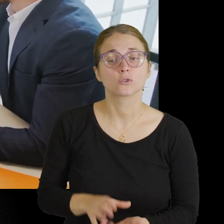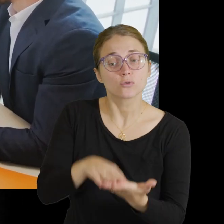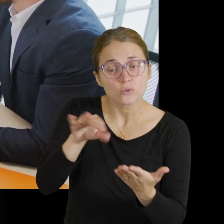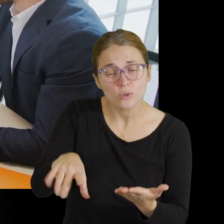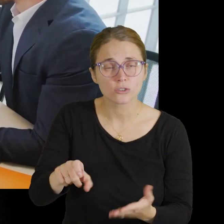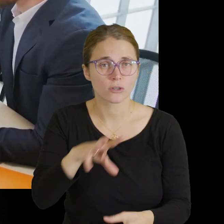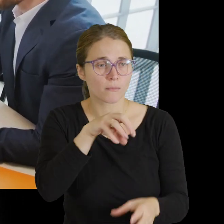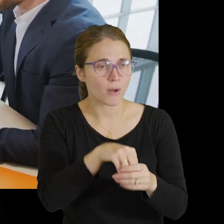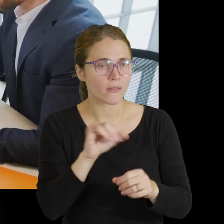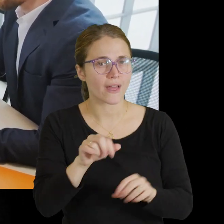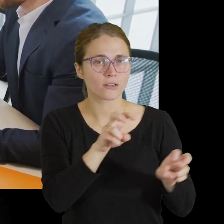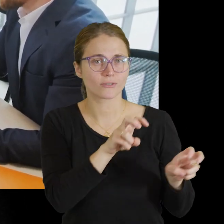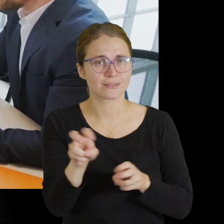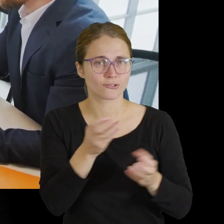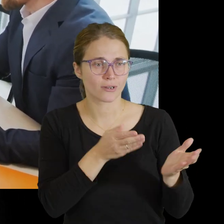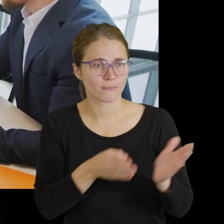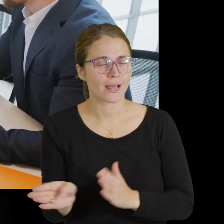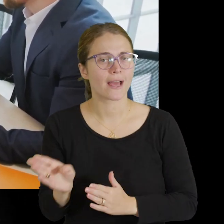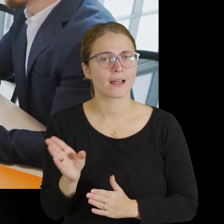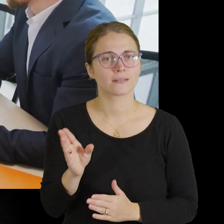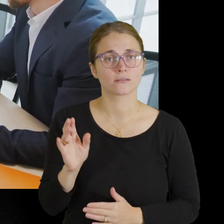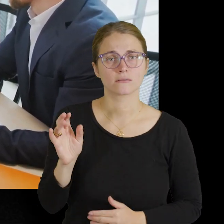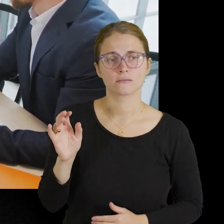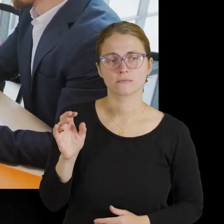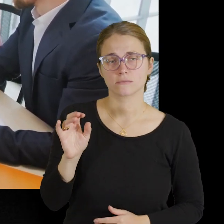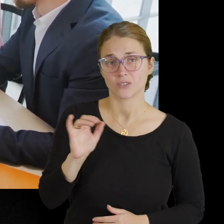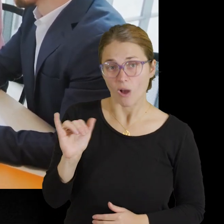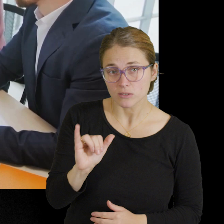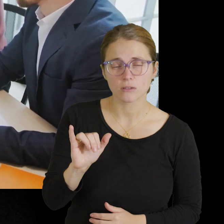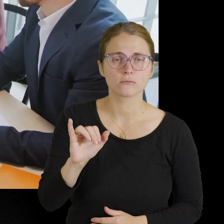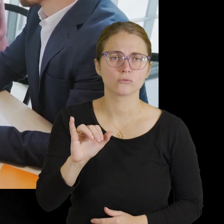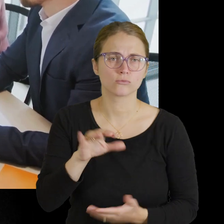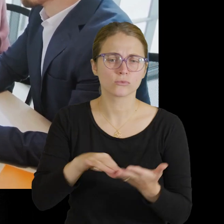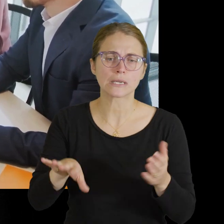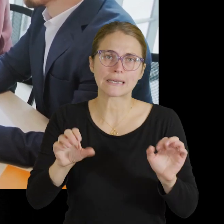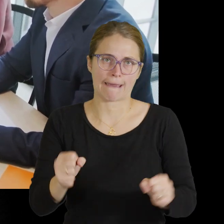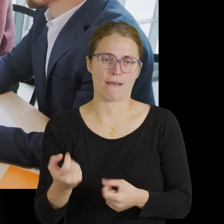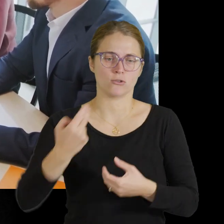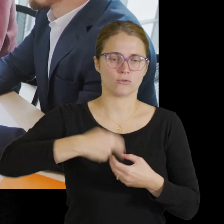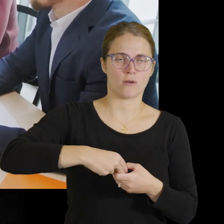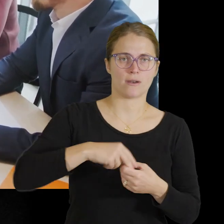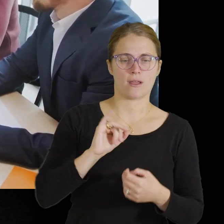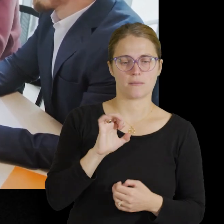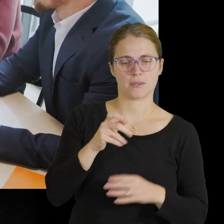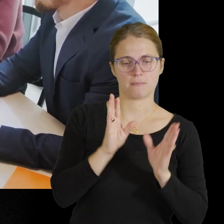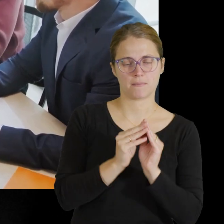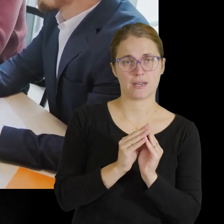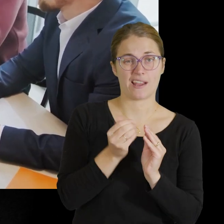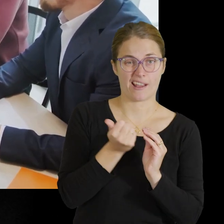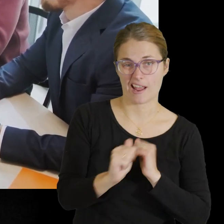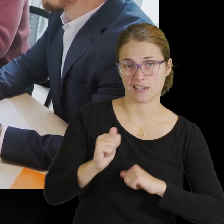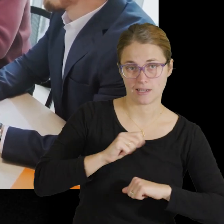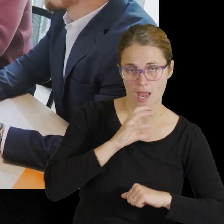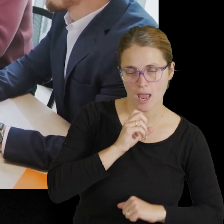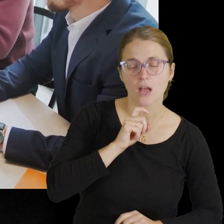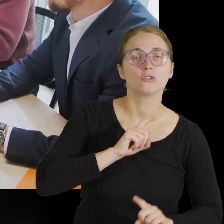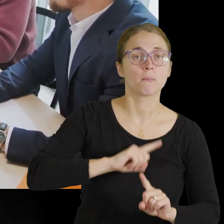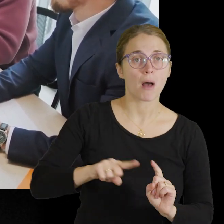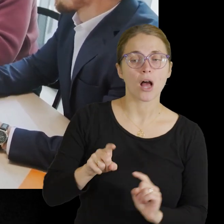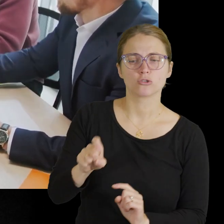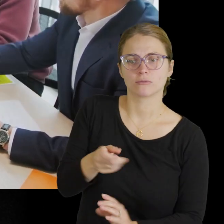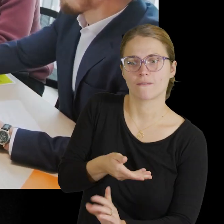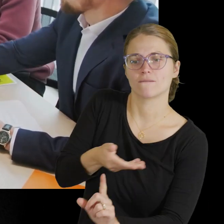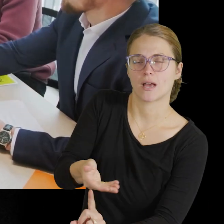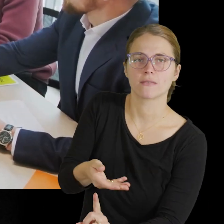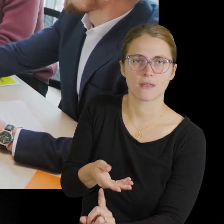planning. Students can attend their own IEP meetings at any age, but must be invited to the IEP meetings beginning at age 14. The earlier